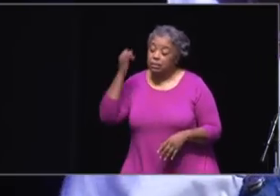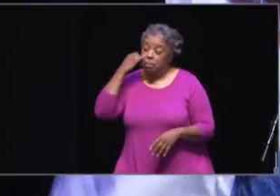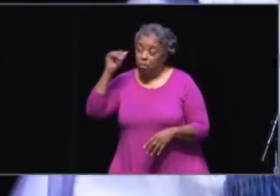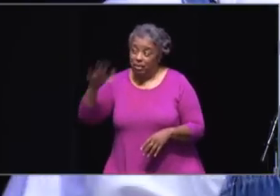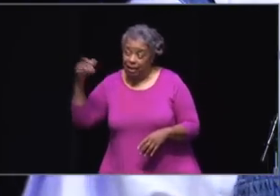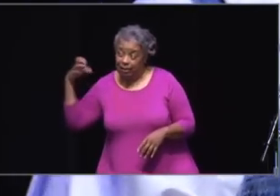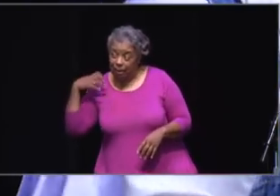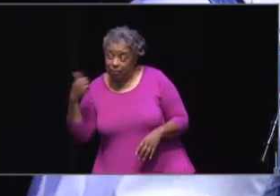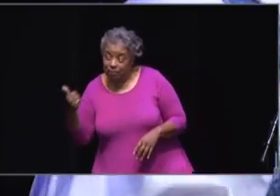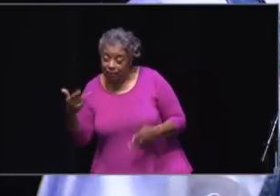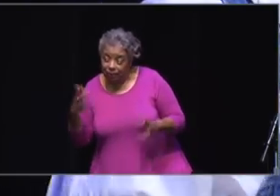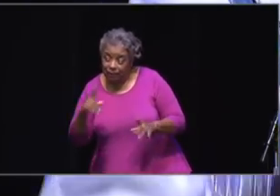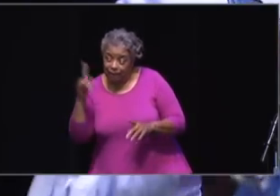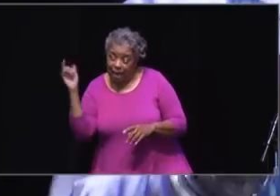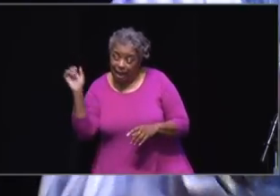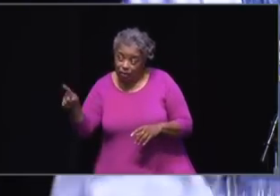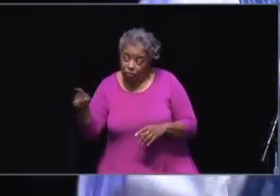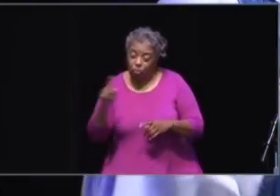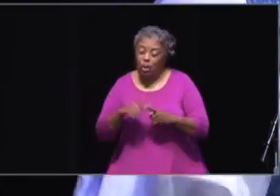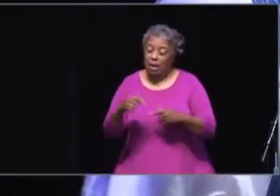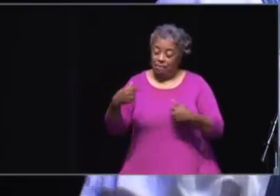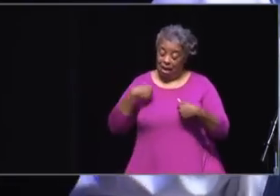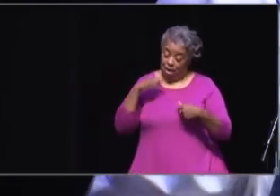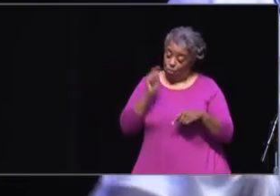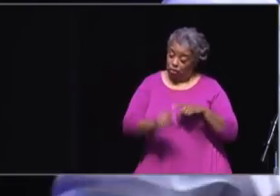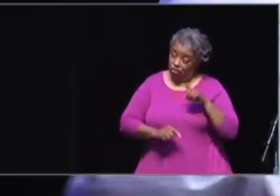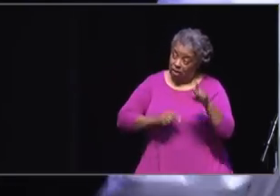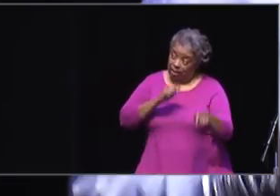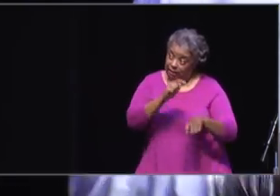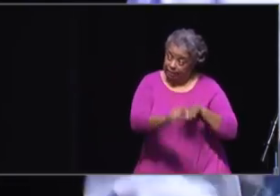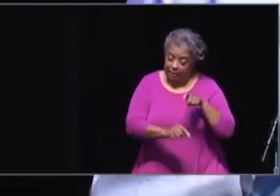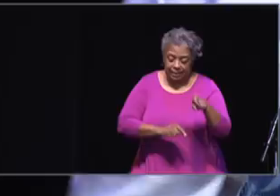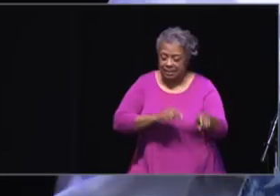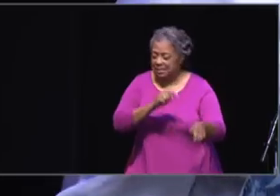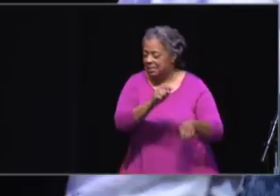he ask you if I was